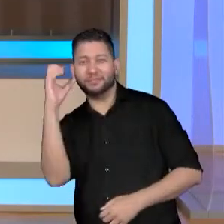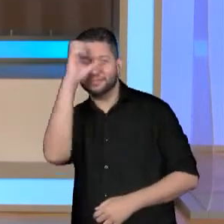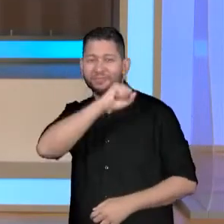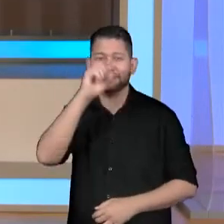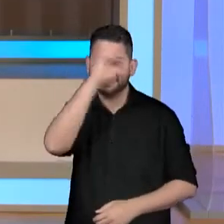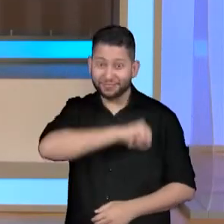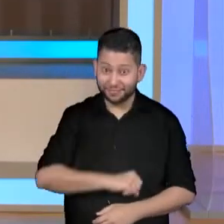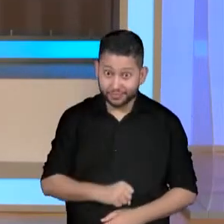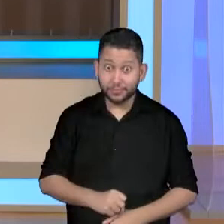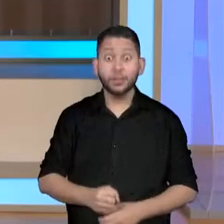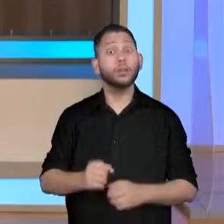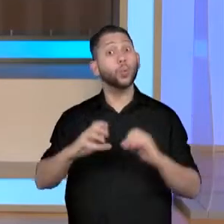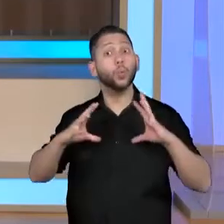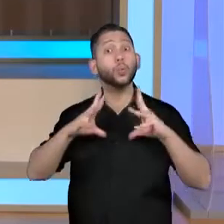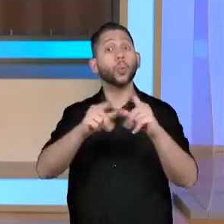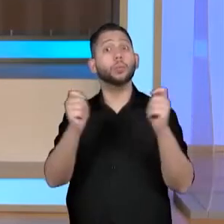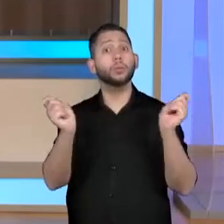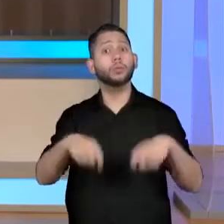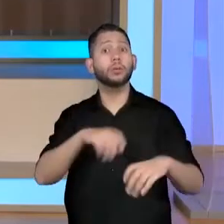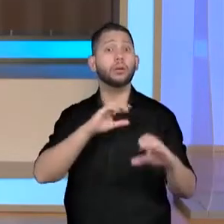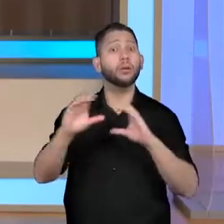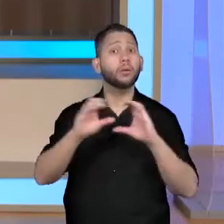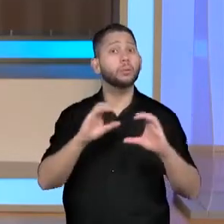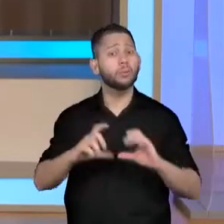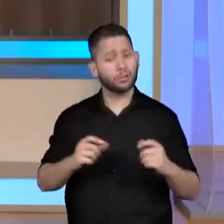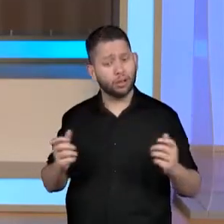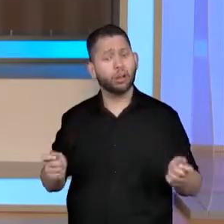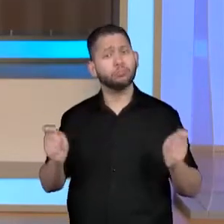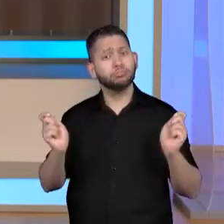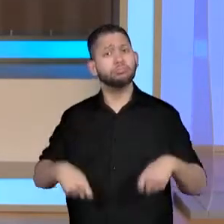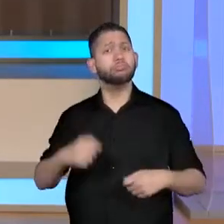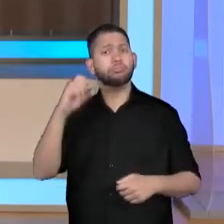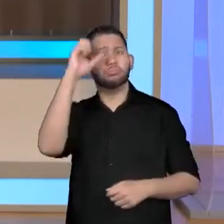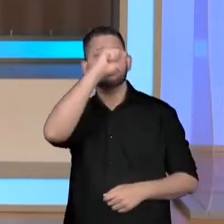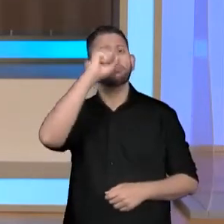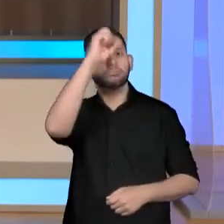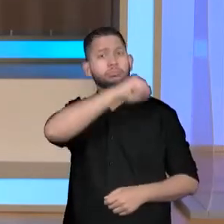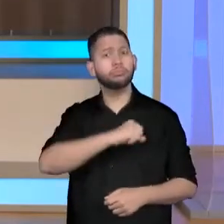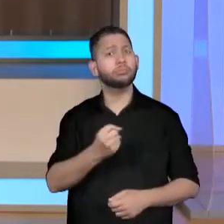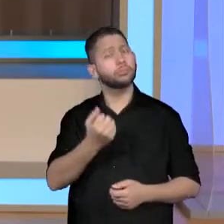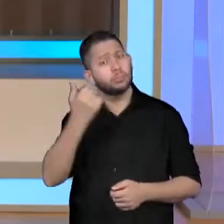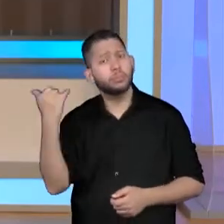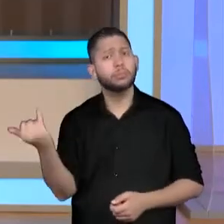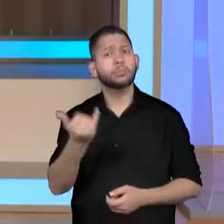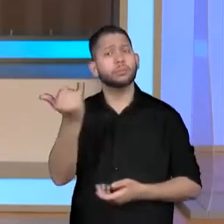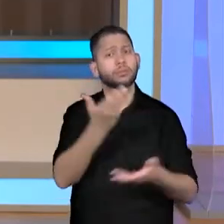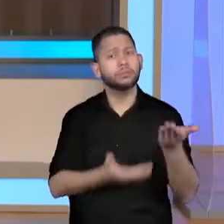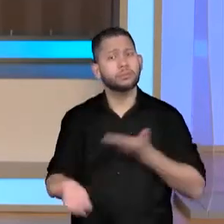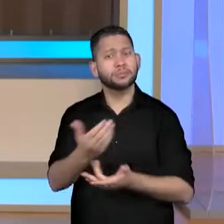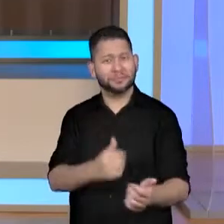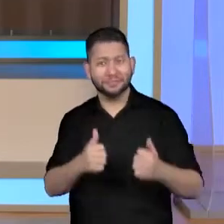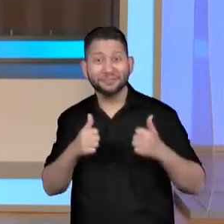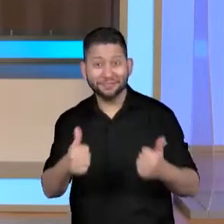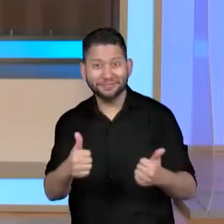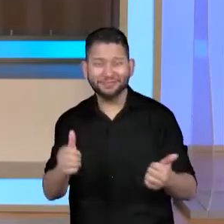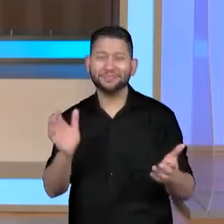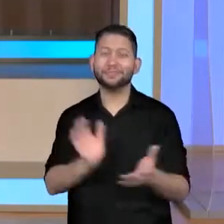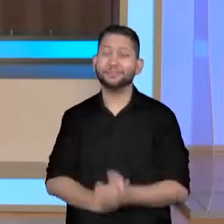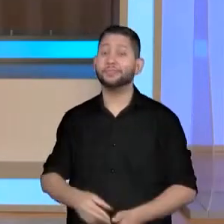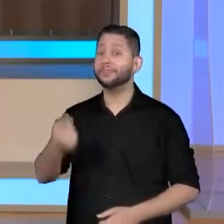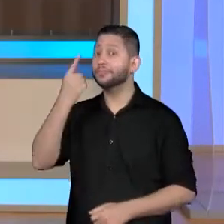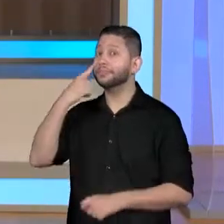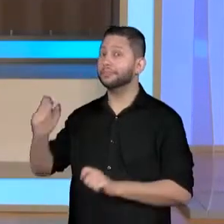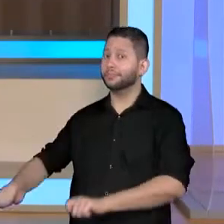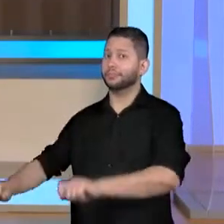do to make everybody communicate. Vamos ver o que a gente consegue fazer para que todo mundo se comunique, right? Let's check the title of